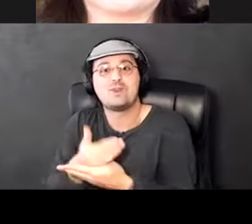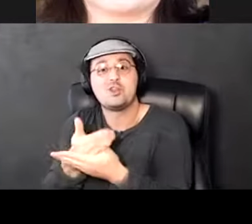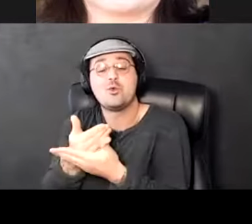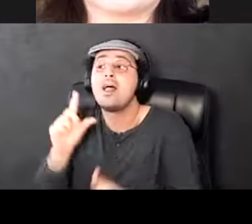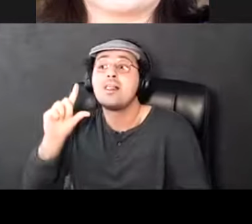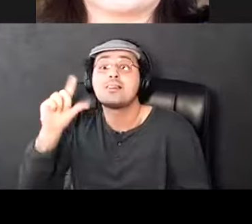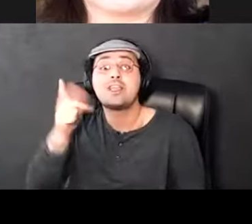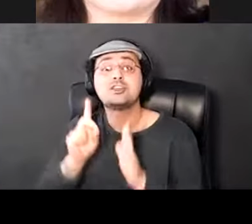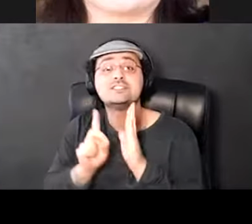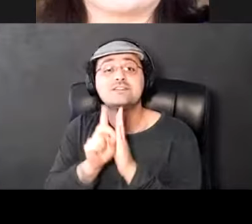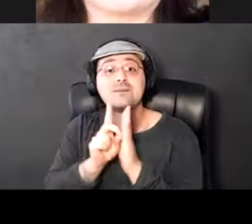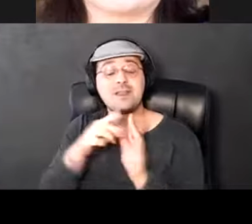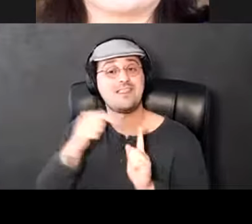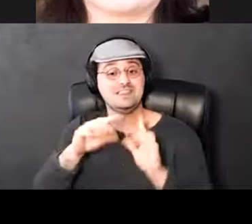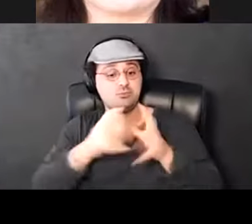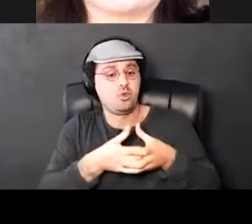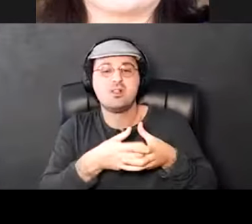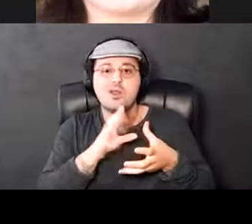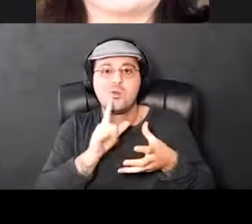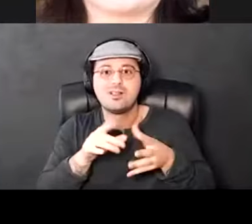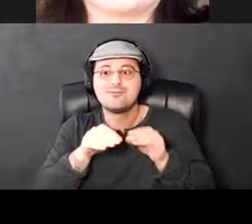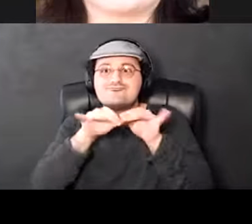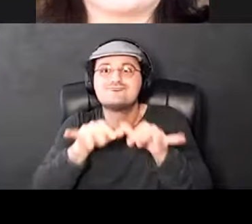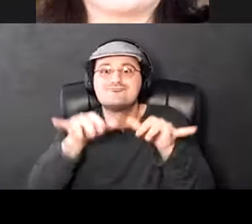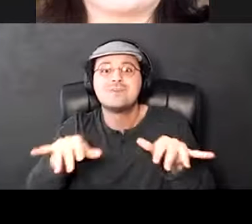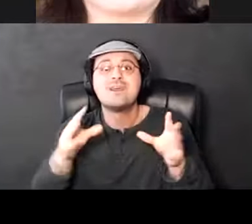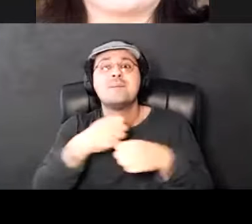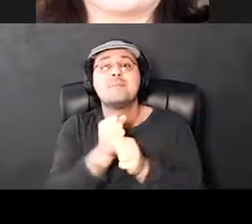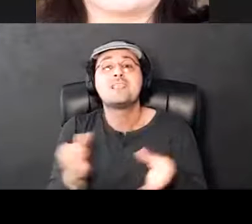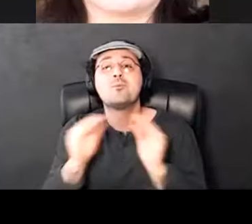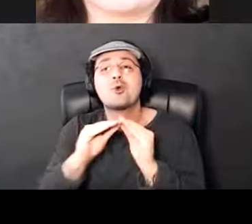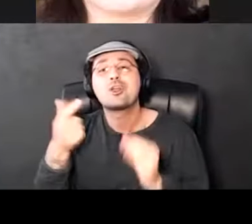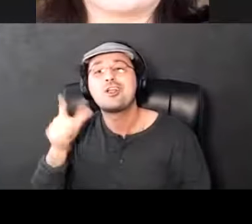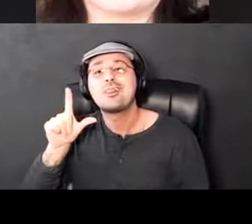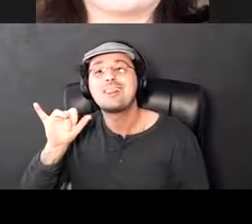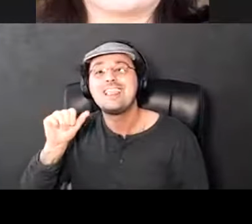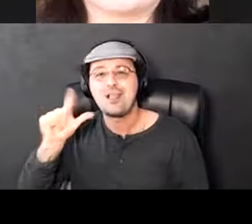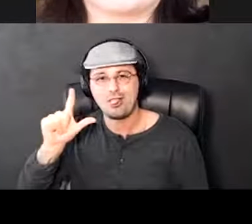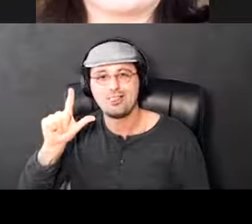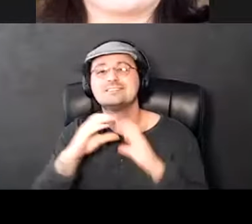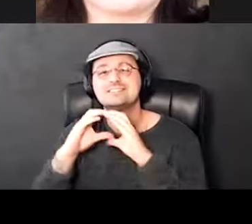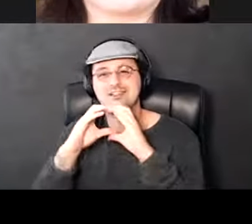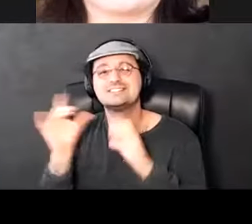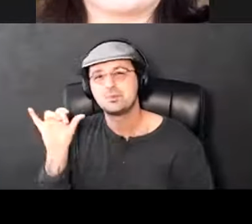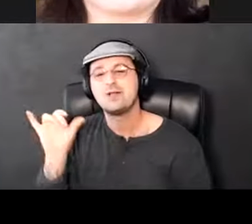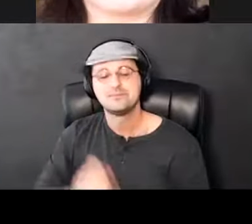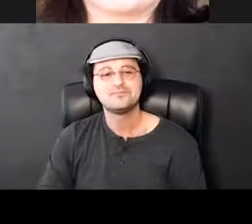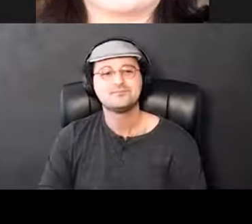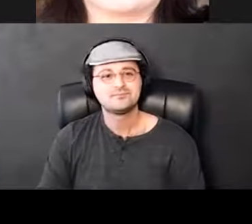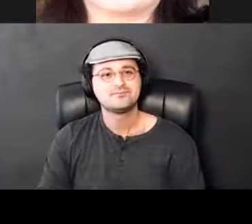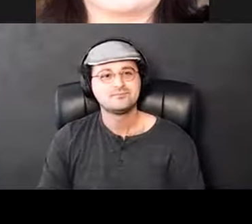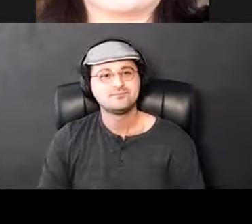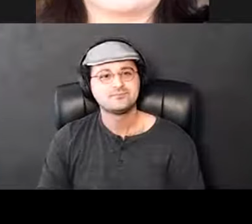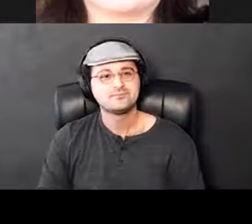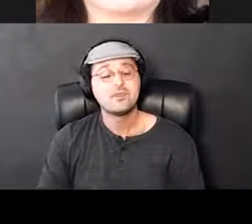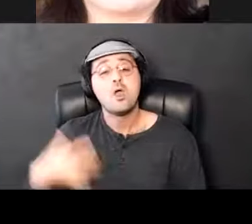this progenitor pool starts making glial cells, astrocytes, and oligodendrocytes. So over time,